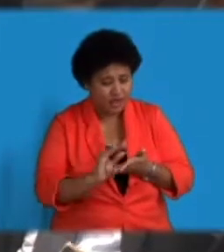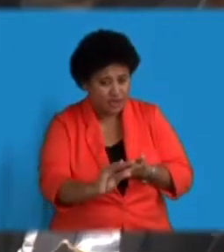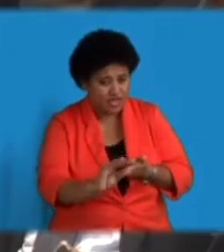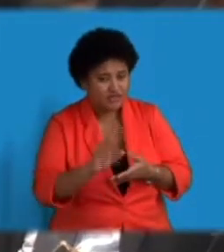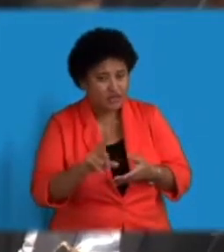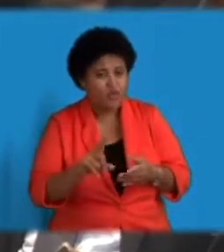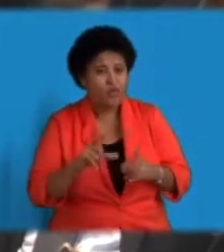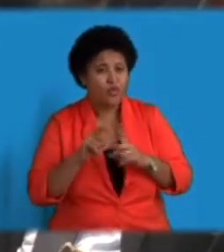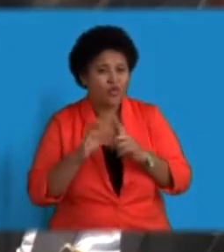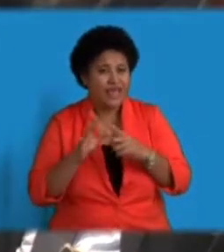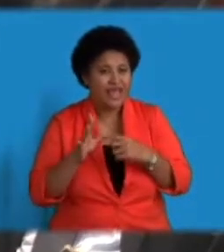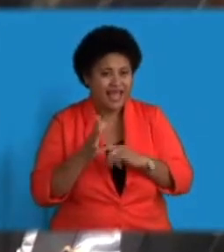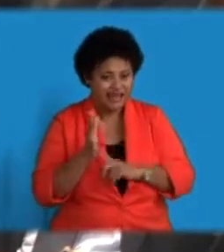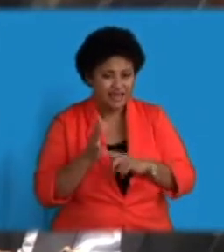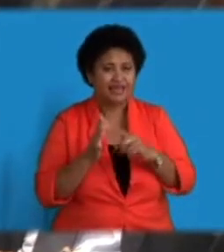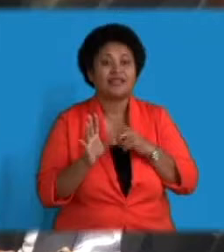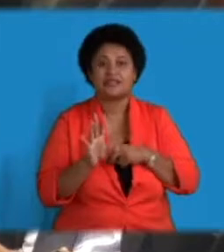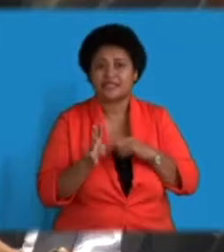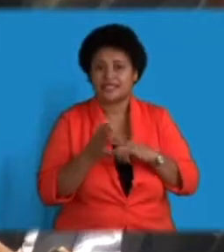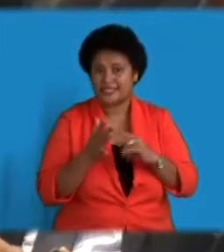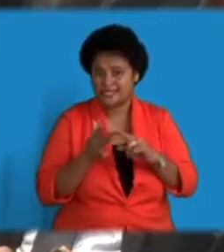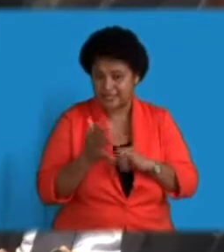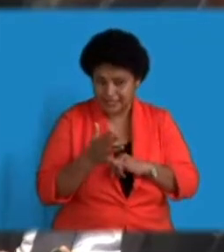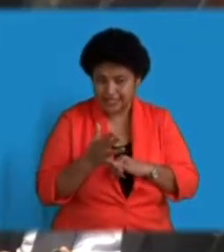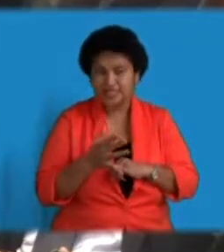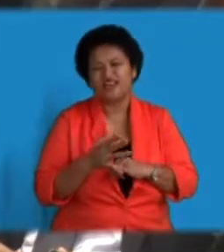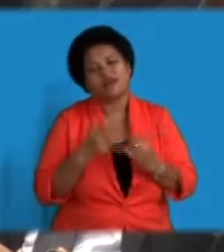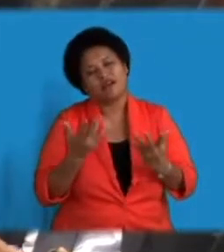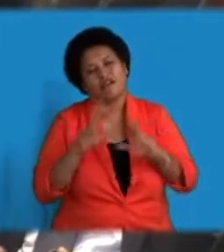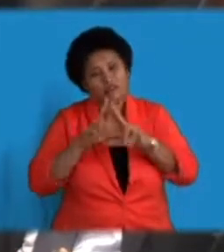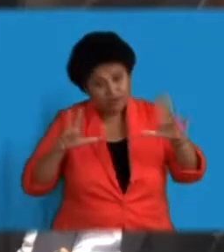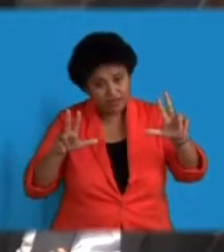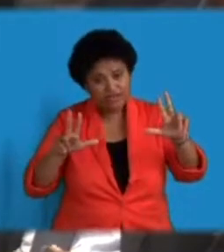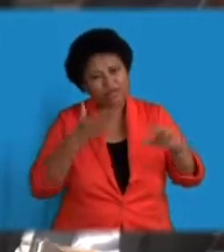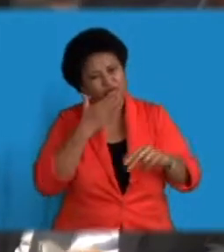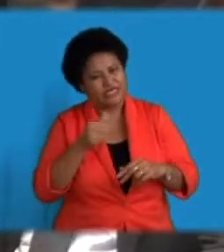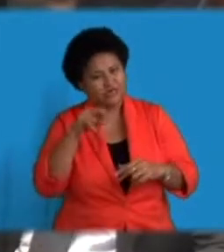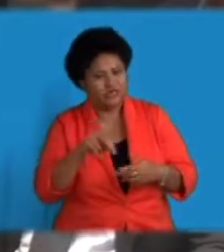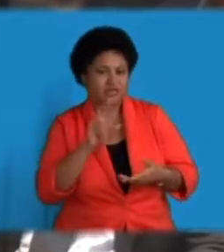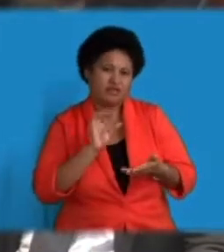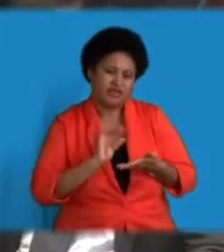And what I'm seeking here, at least for Banua Levu, there should be some funding.